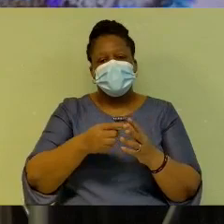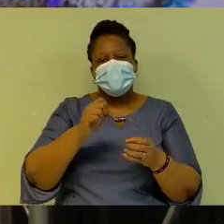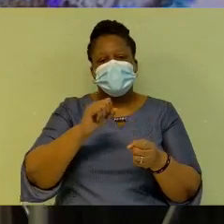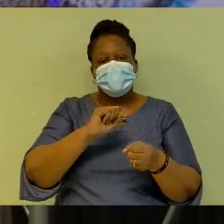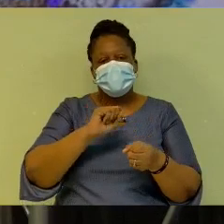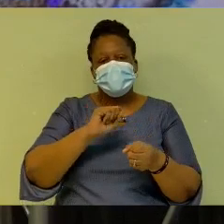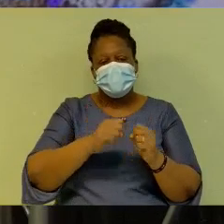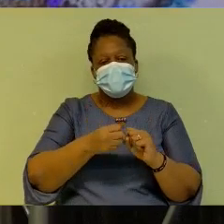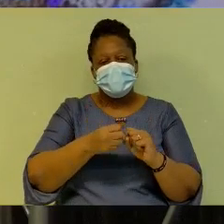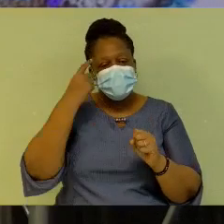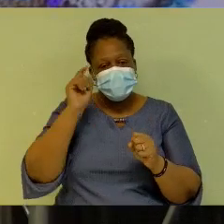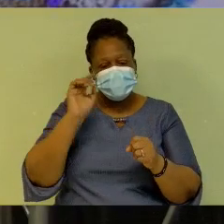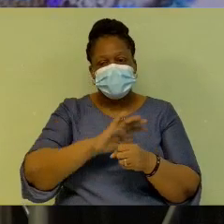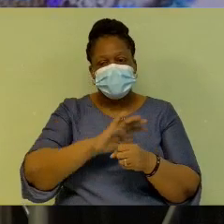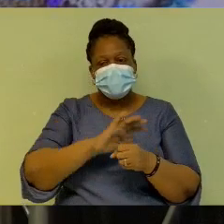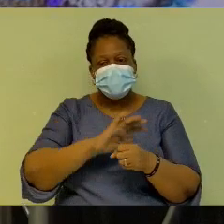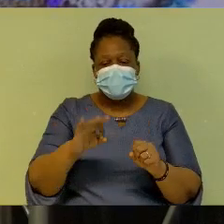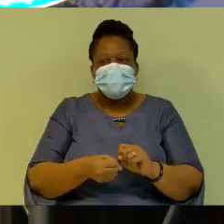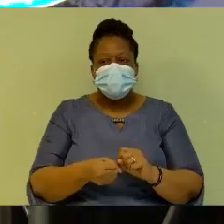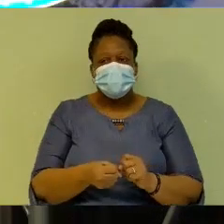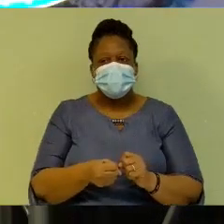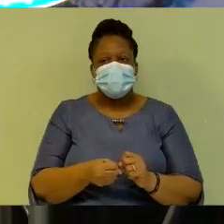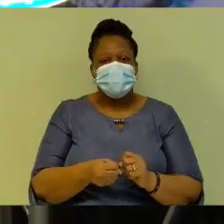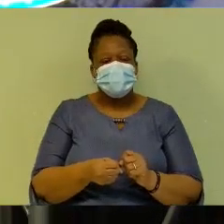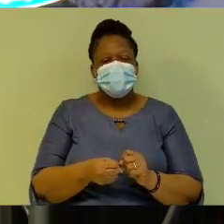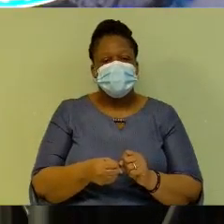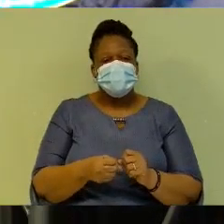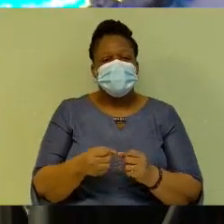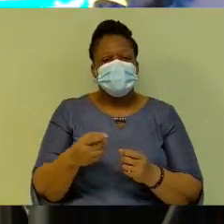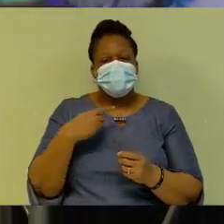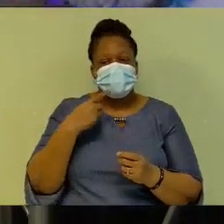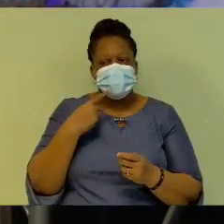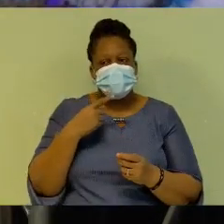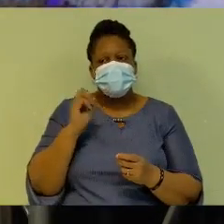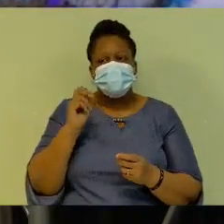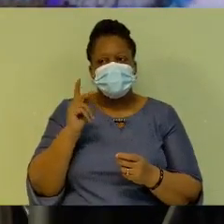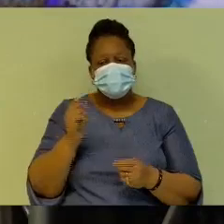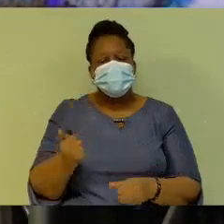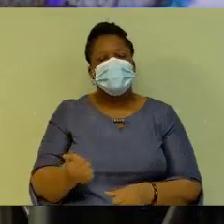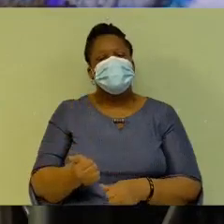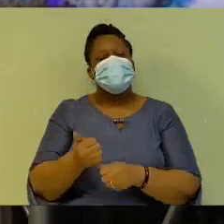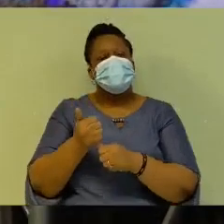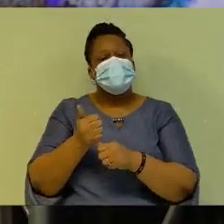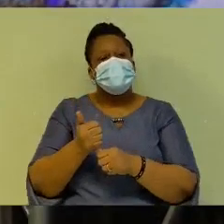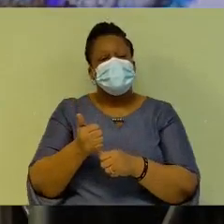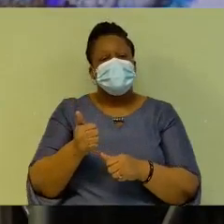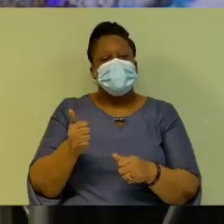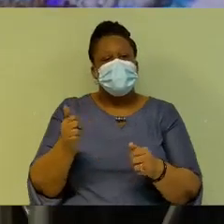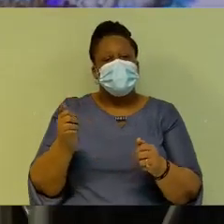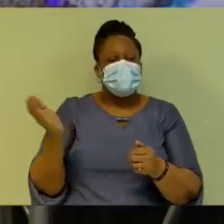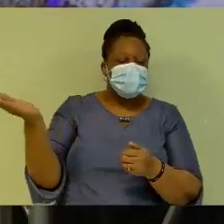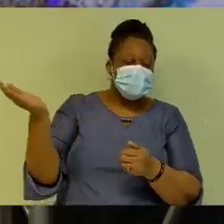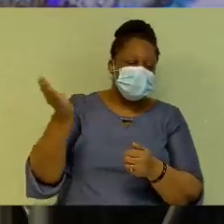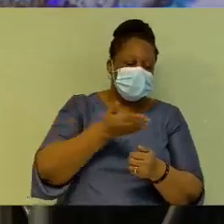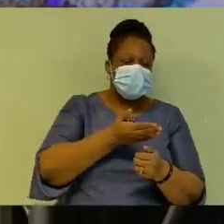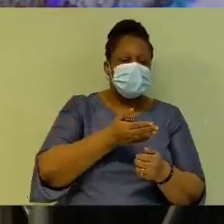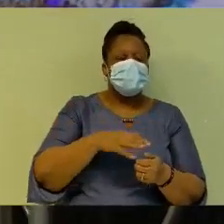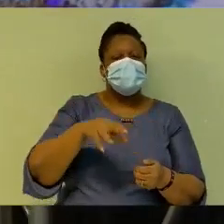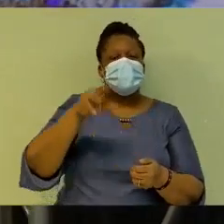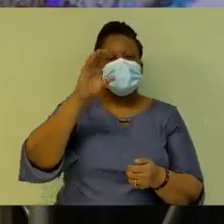the curve and to ensure the system by bringing in the Cuban nurses to assist